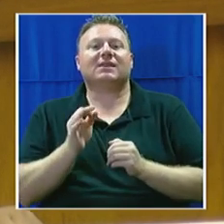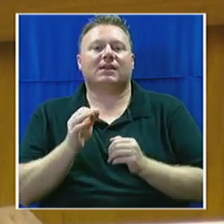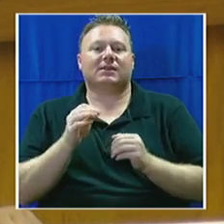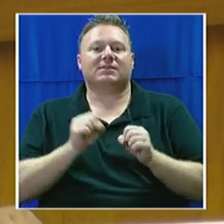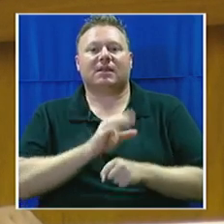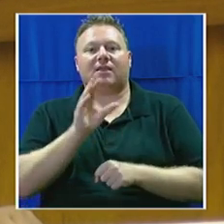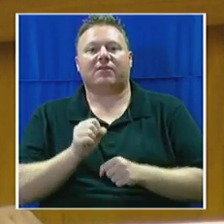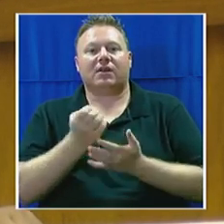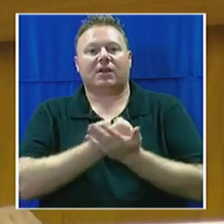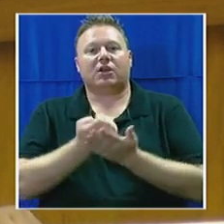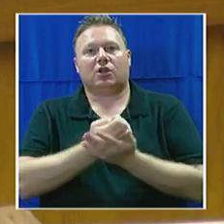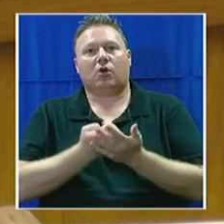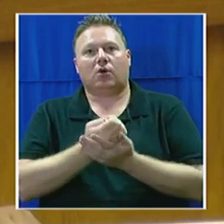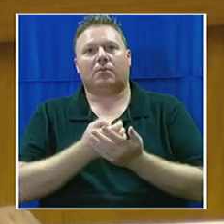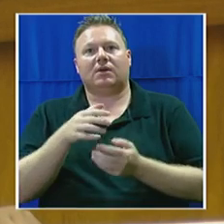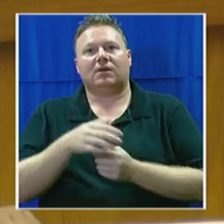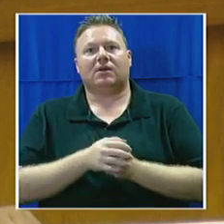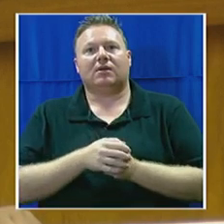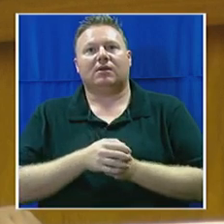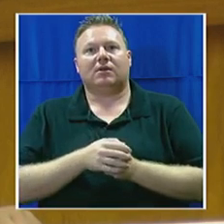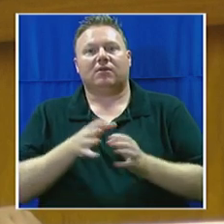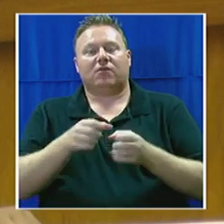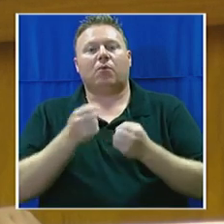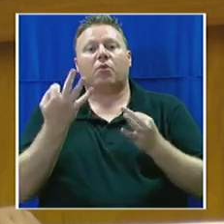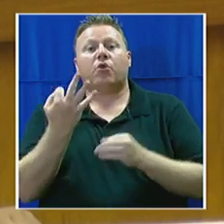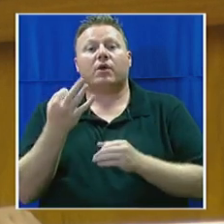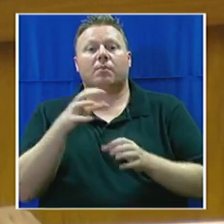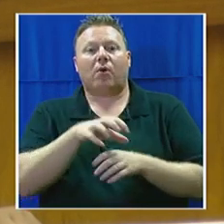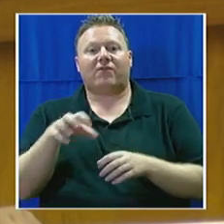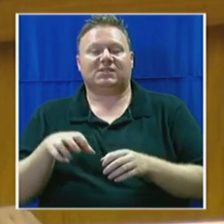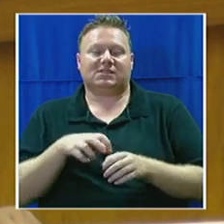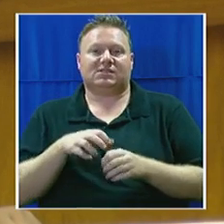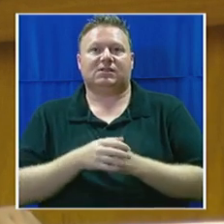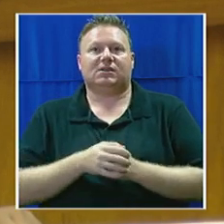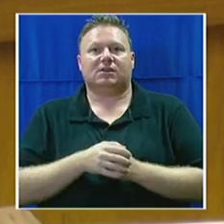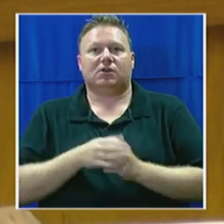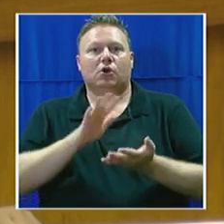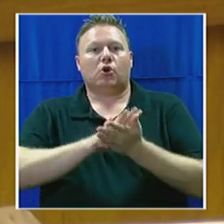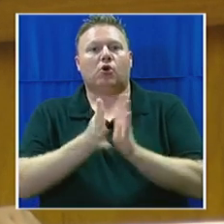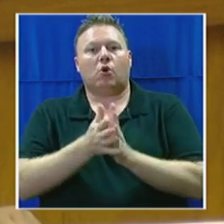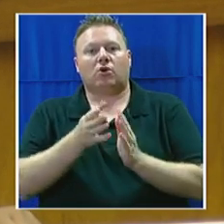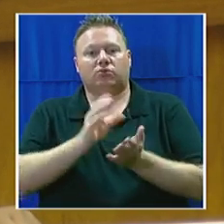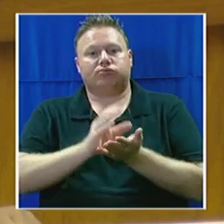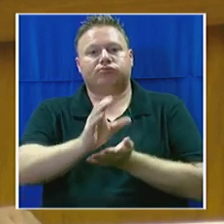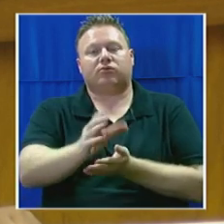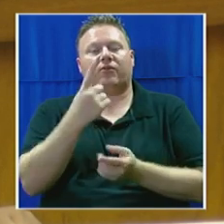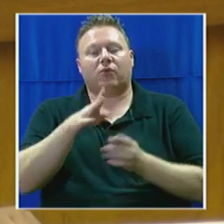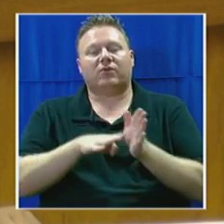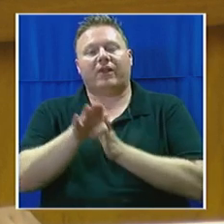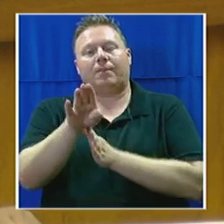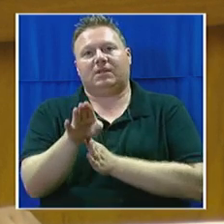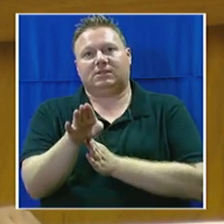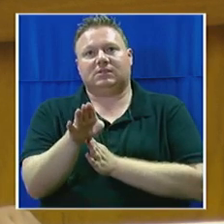African economy and revenue base comes from 3 provinces. The conditional grants method of infrastructure development